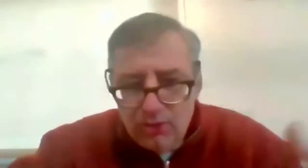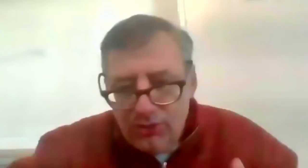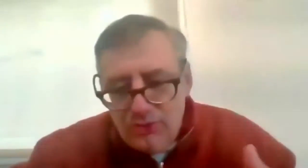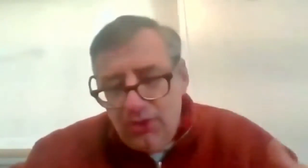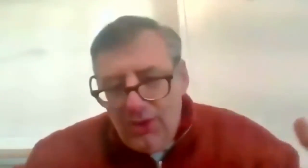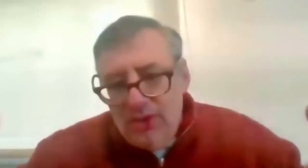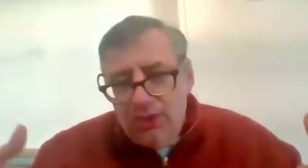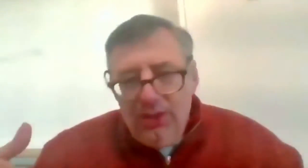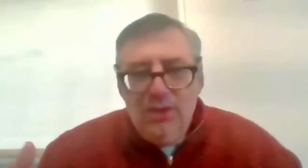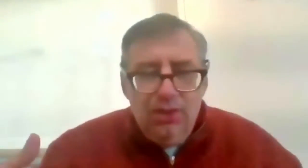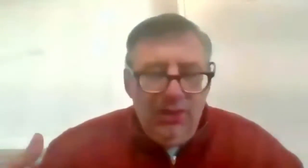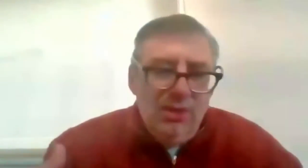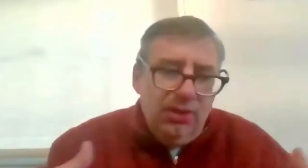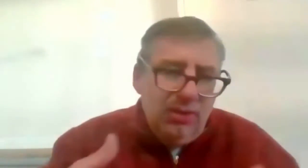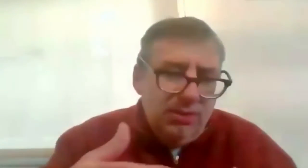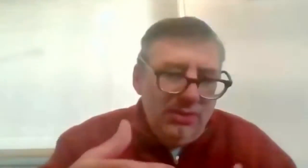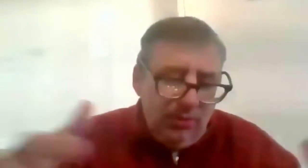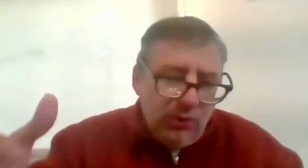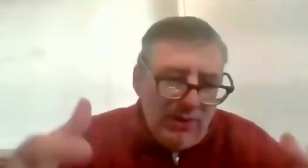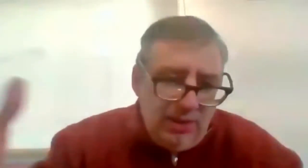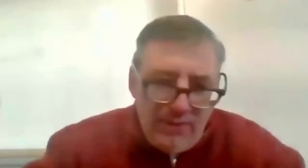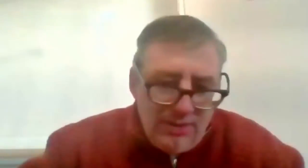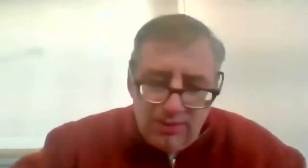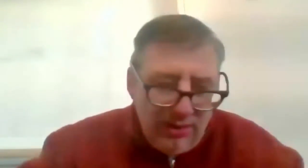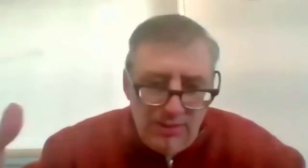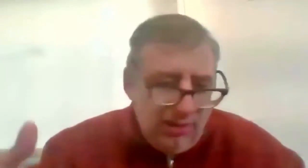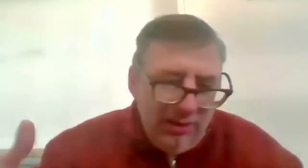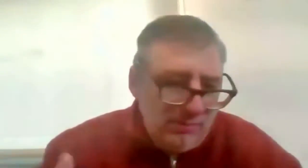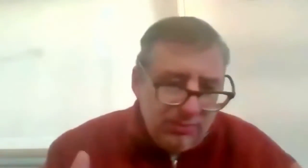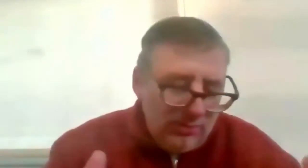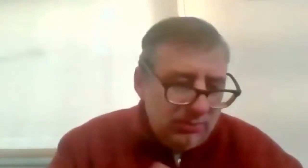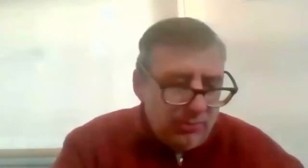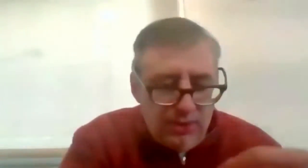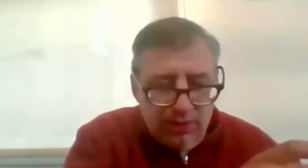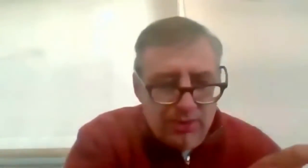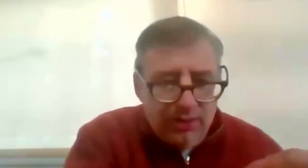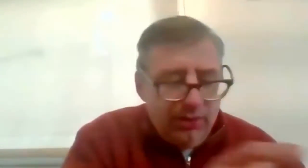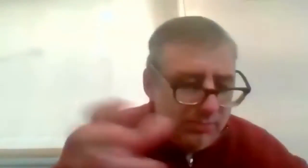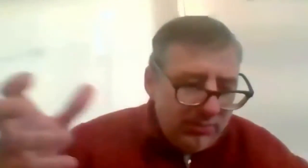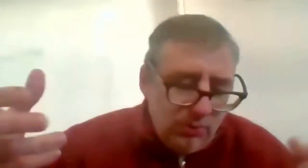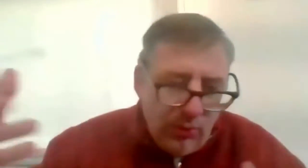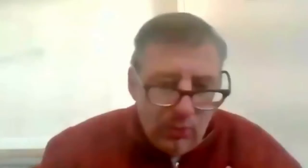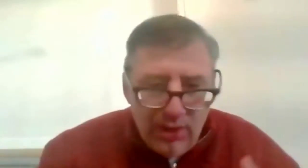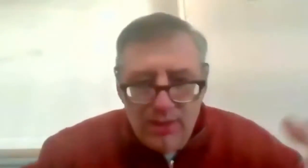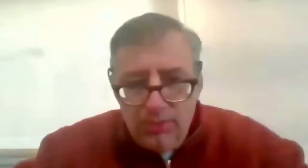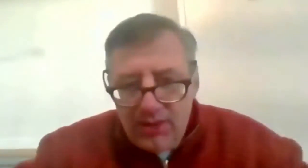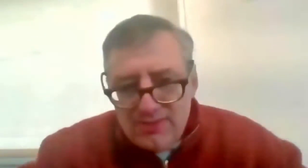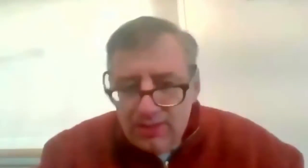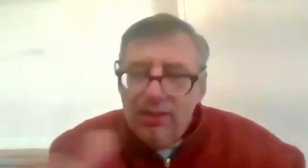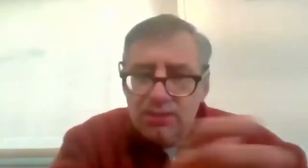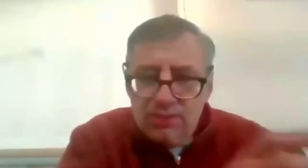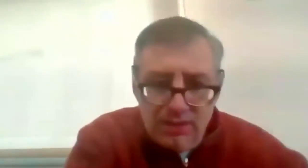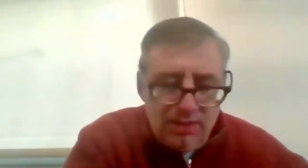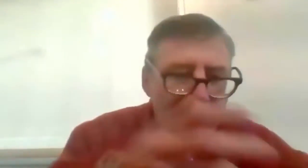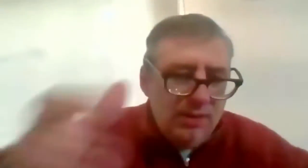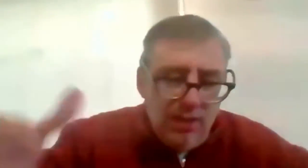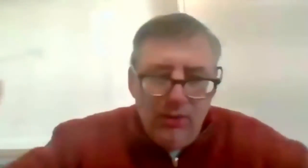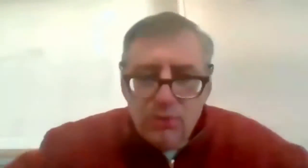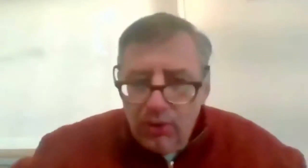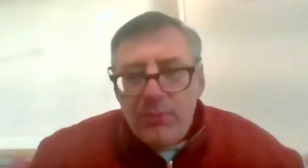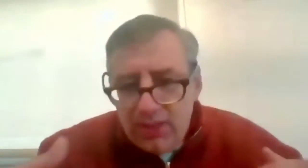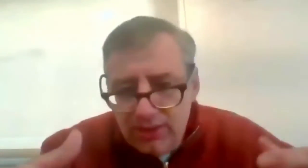to carry this message of creating Athenians simultaneously in